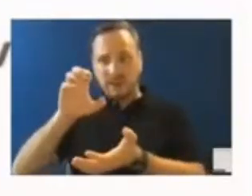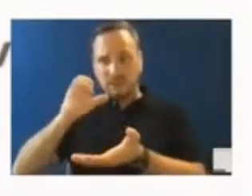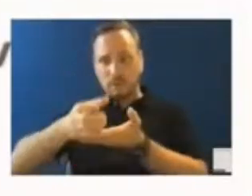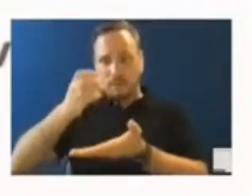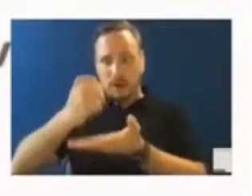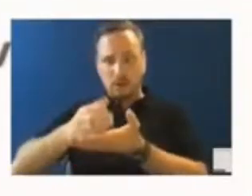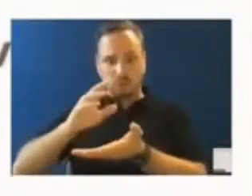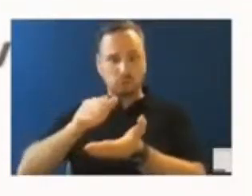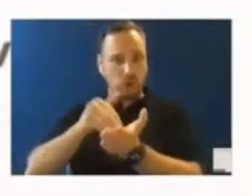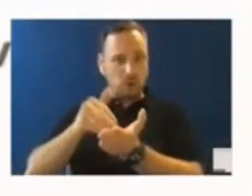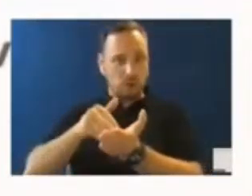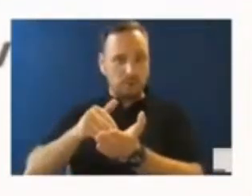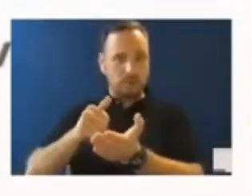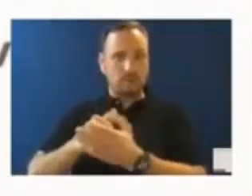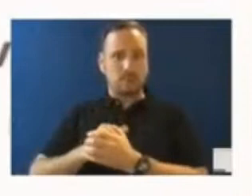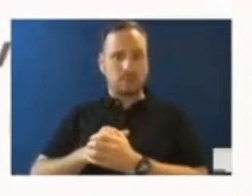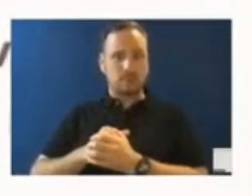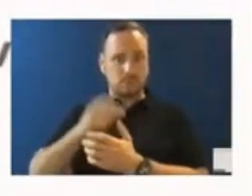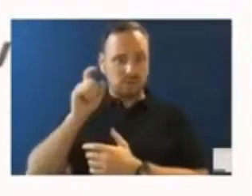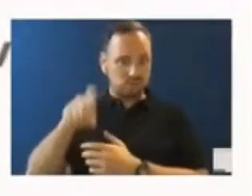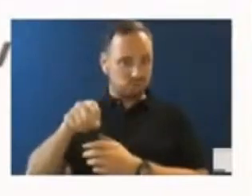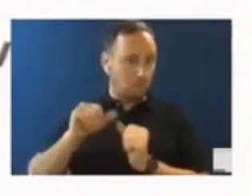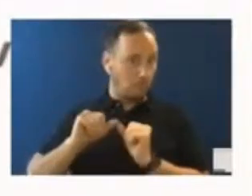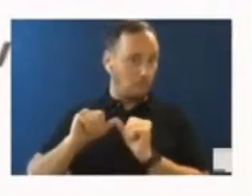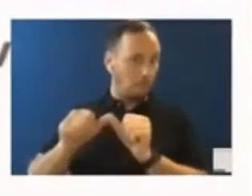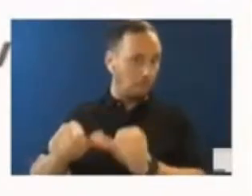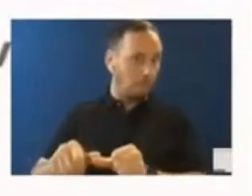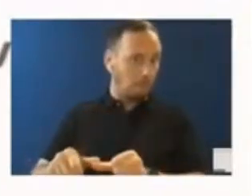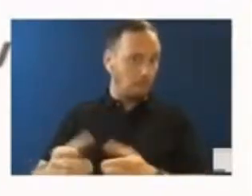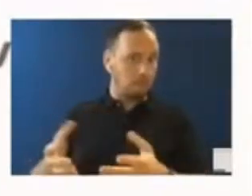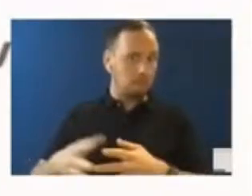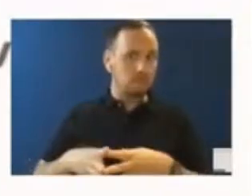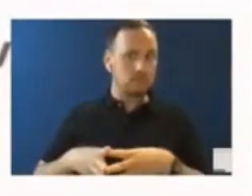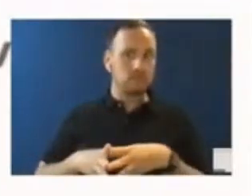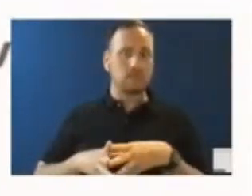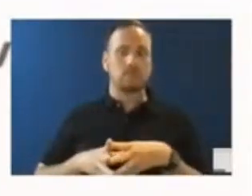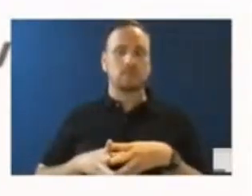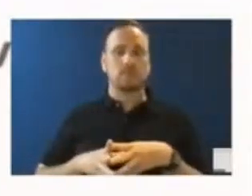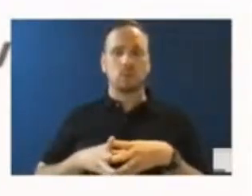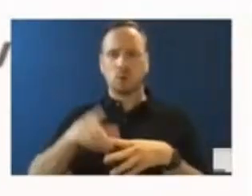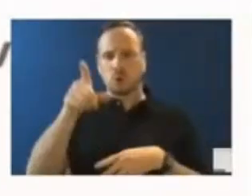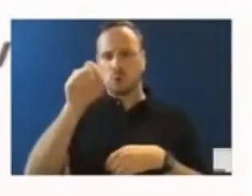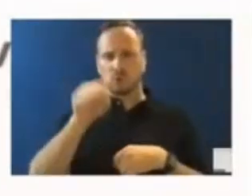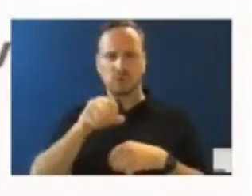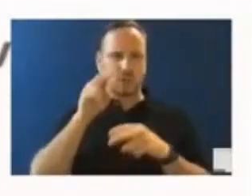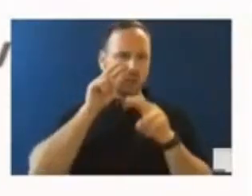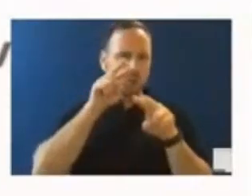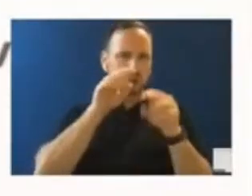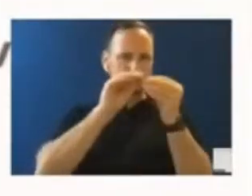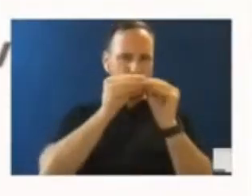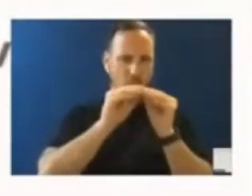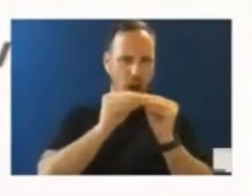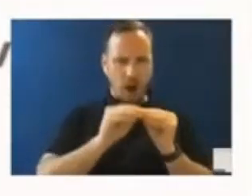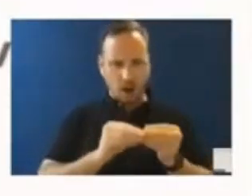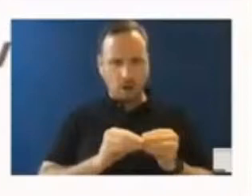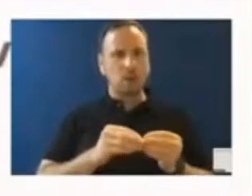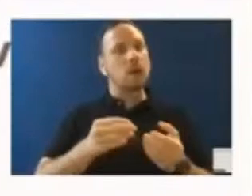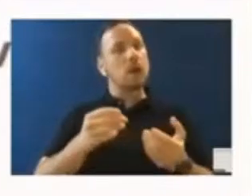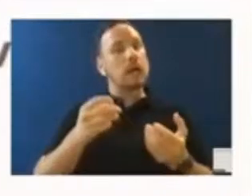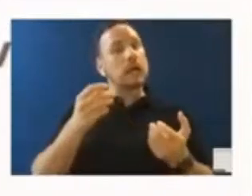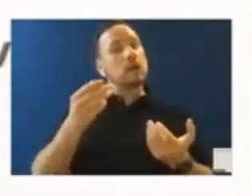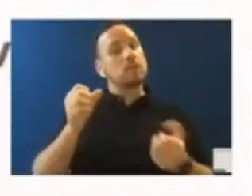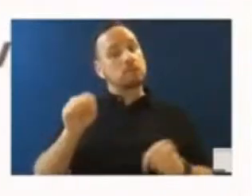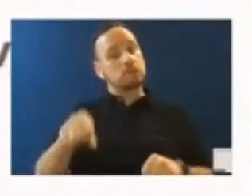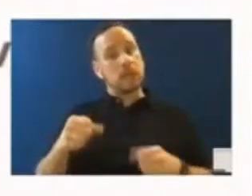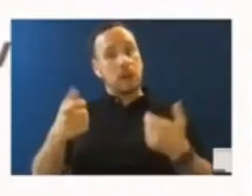bit. So, and you can read the numbers, but and yes, we are a large district and we have a lot of staff members, but I think it